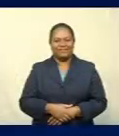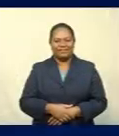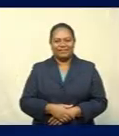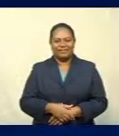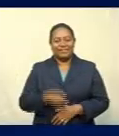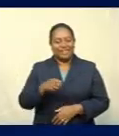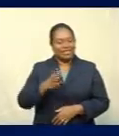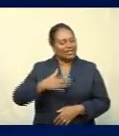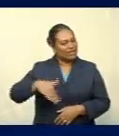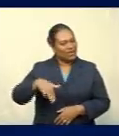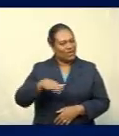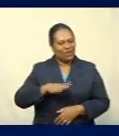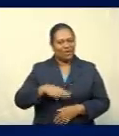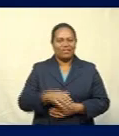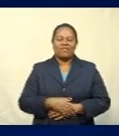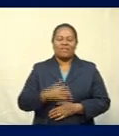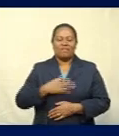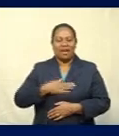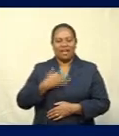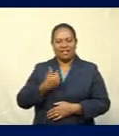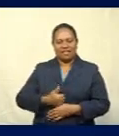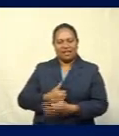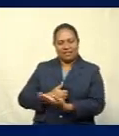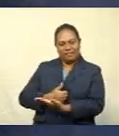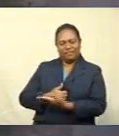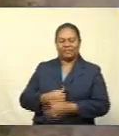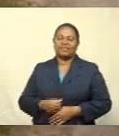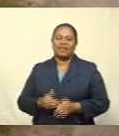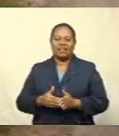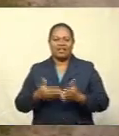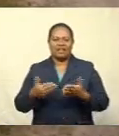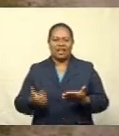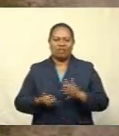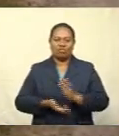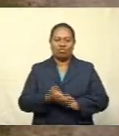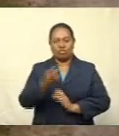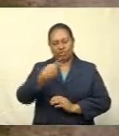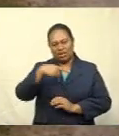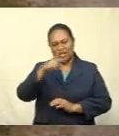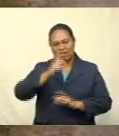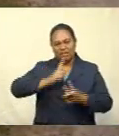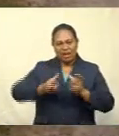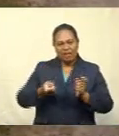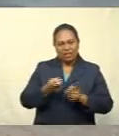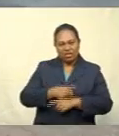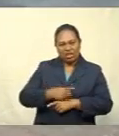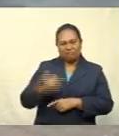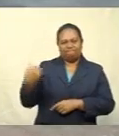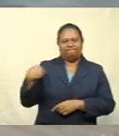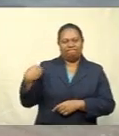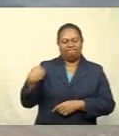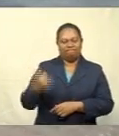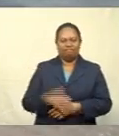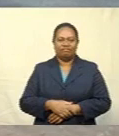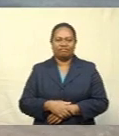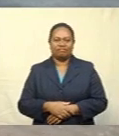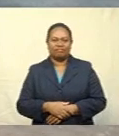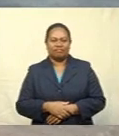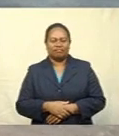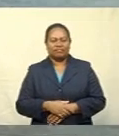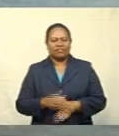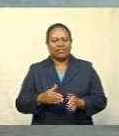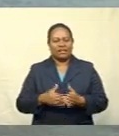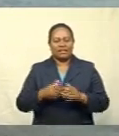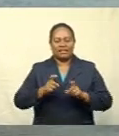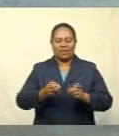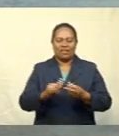That is the latest from my end, but after the break, we are off to Kandavu, where climate change has started to impact many more than before. Stay with